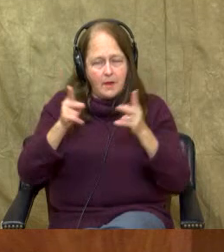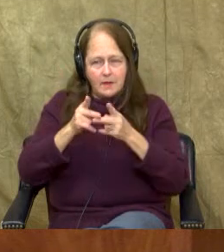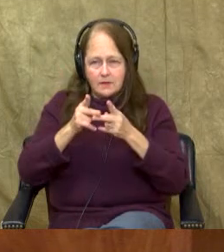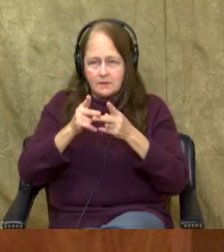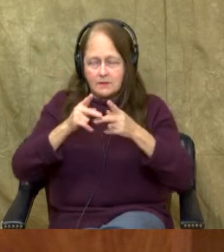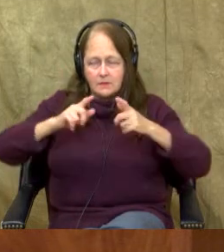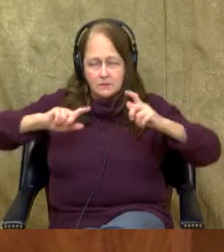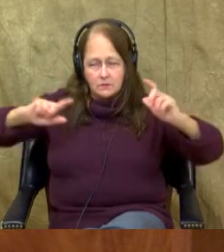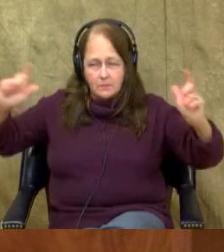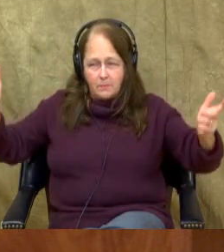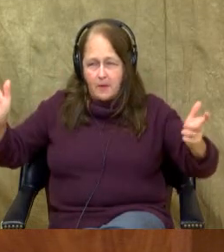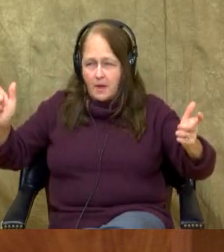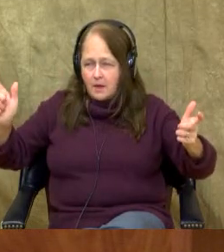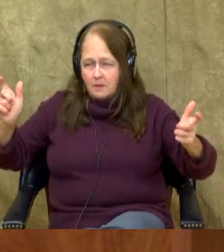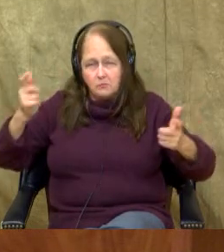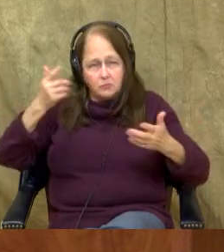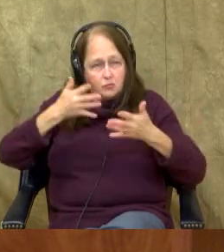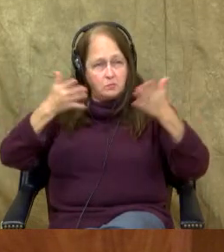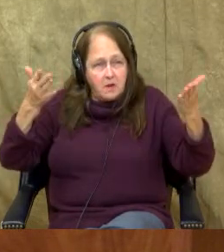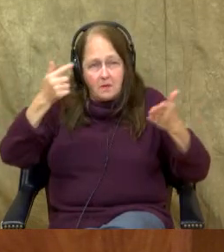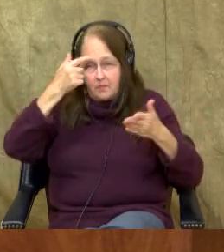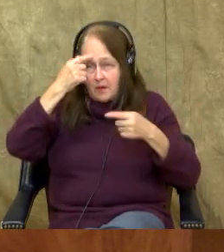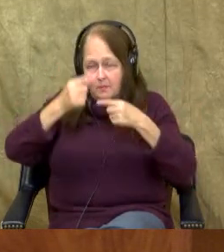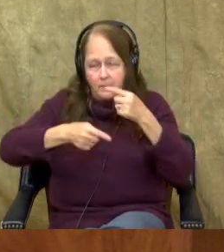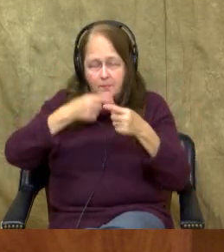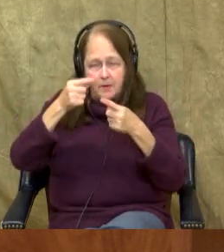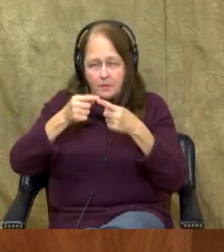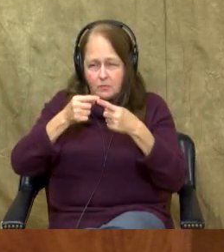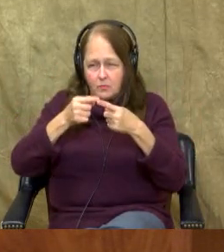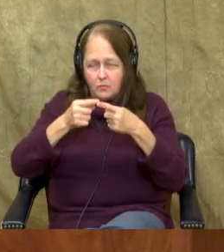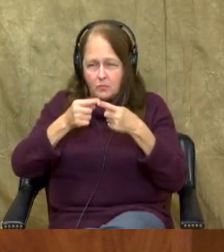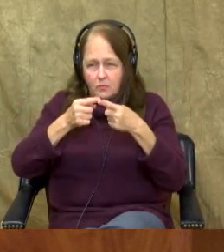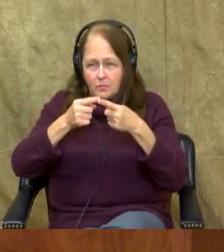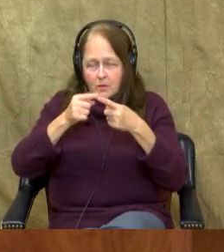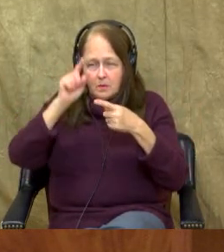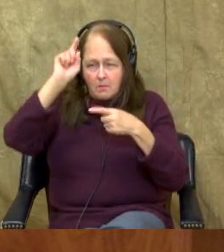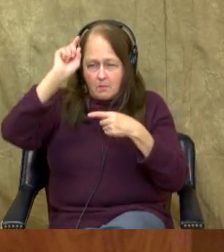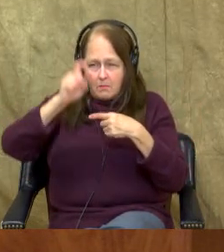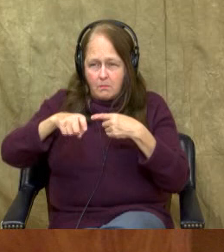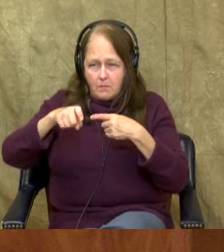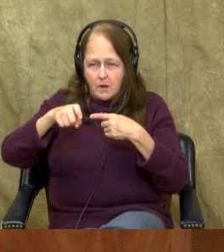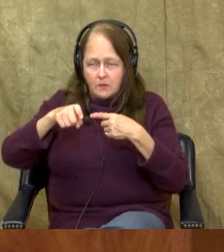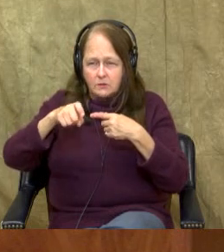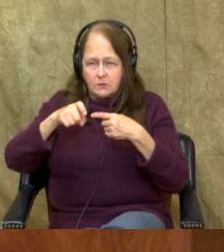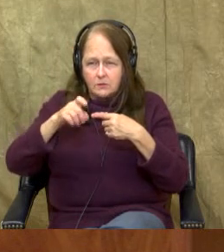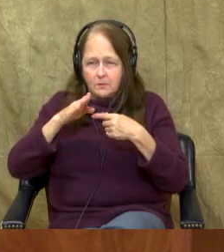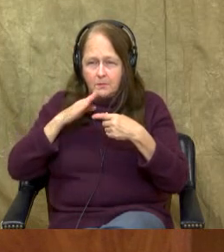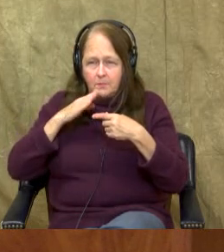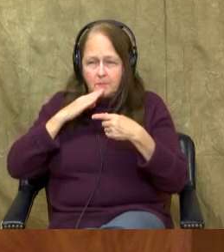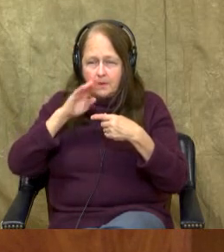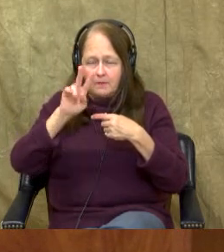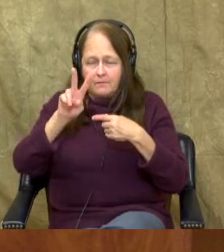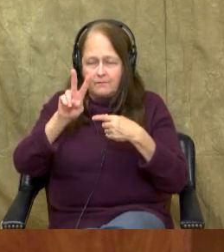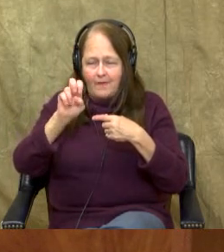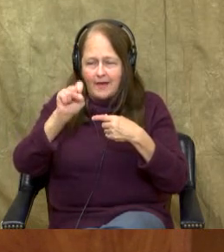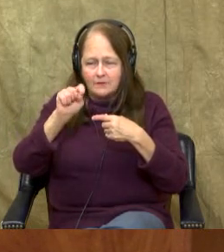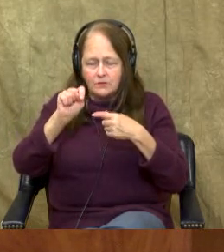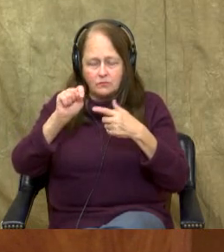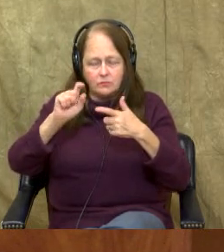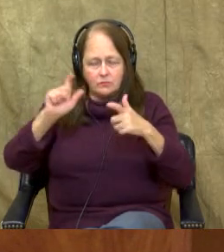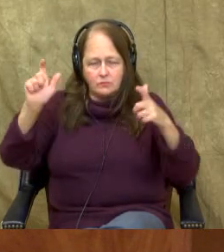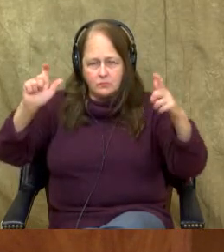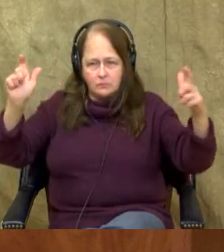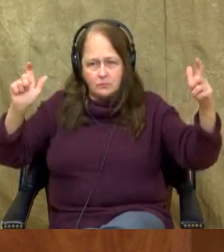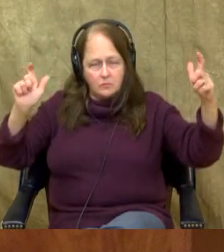too big to even think about. And what's beyond it must be vaster still.